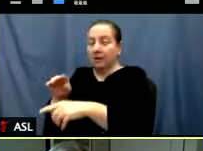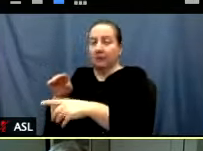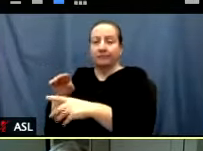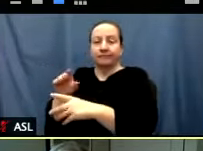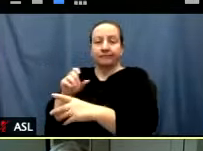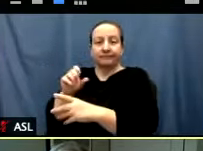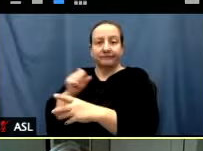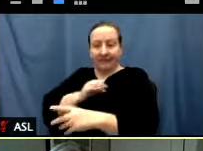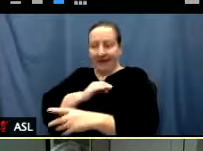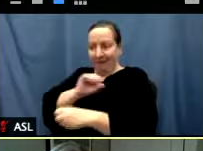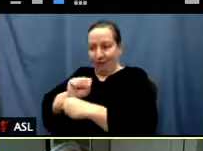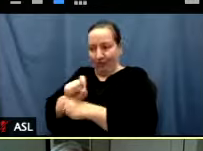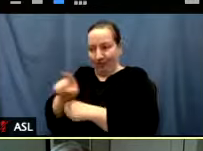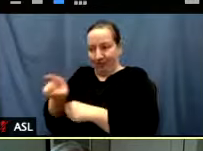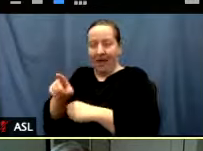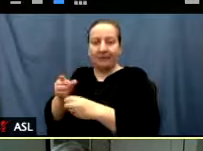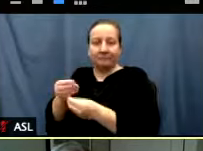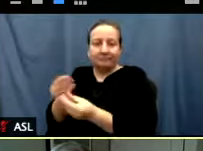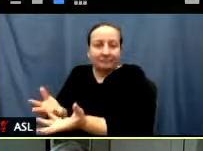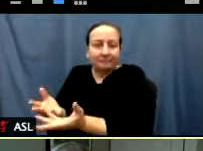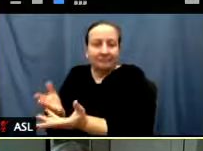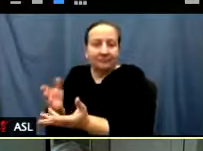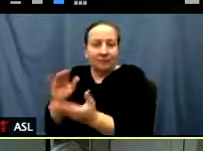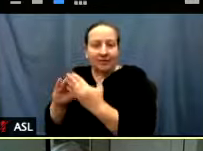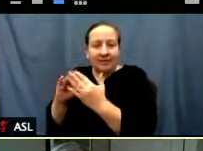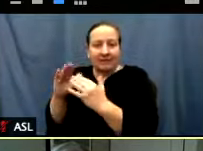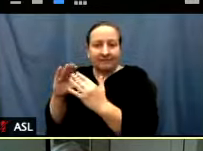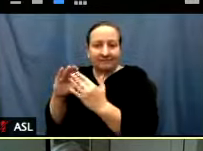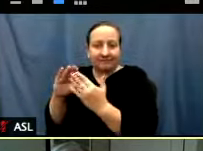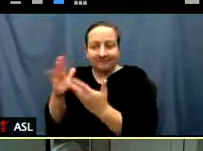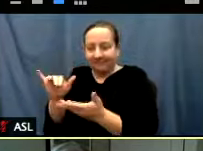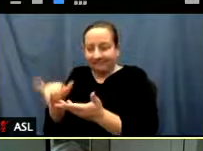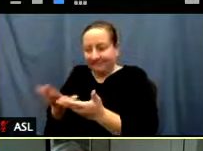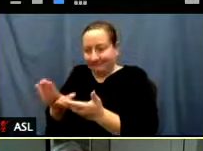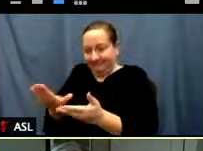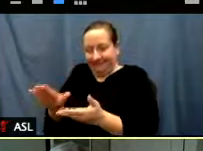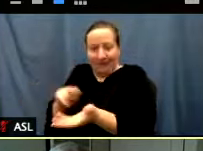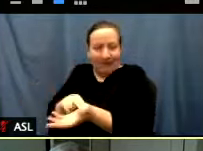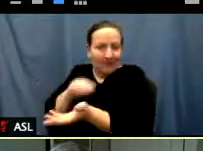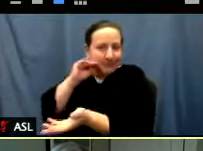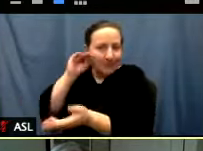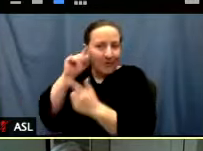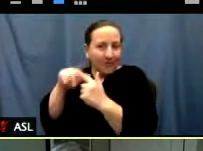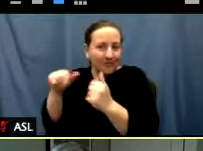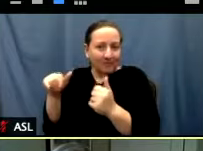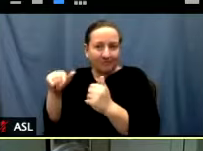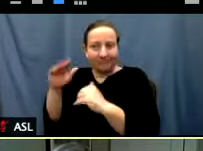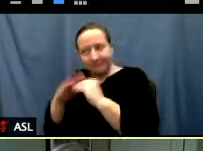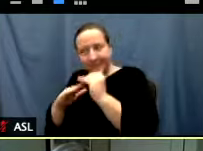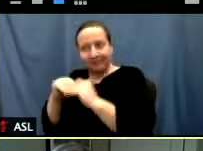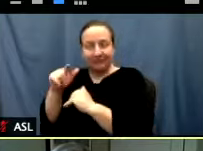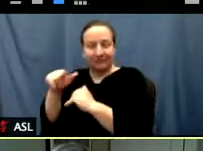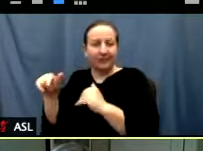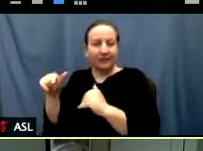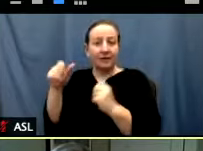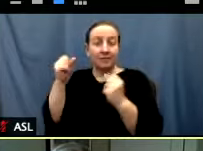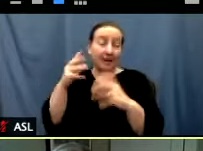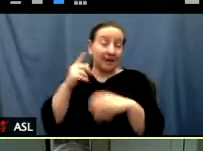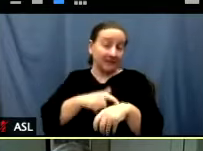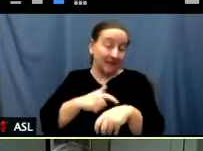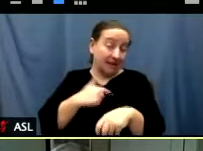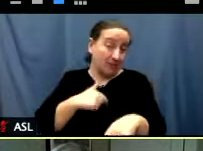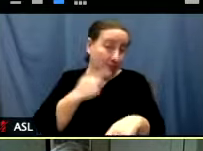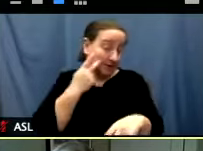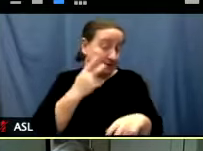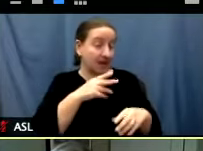facility. And so that is an example that we have seen where on multiple occasions we have seen the